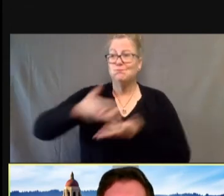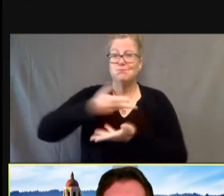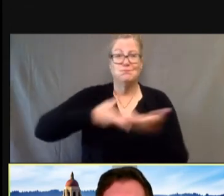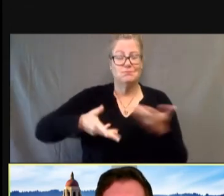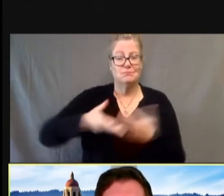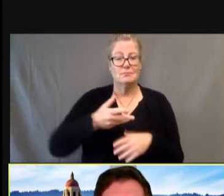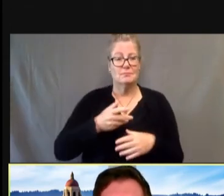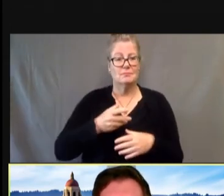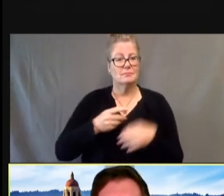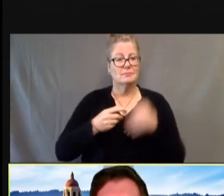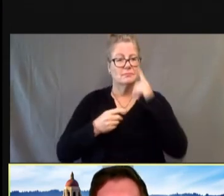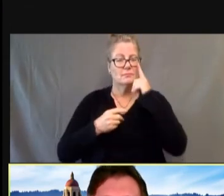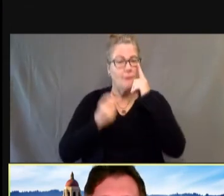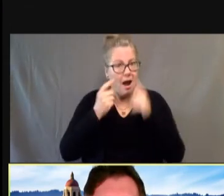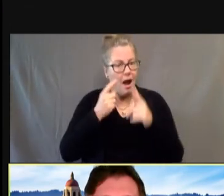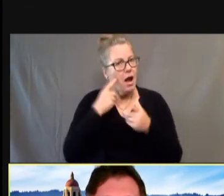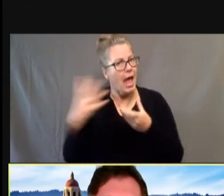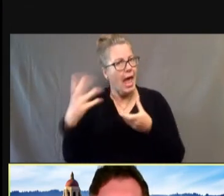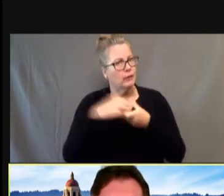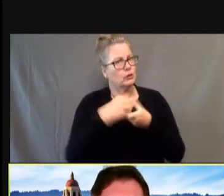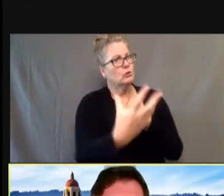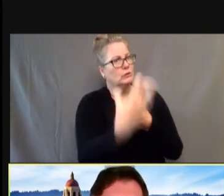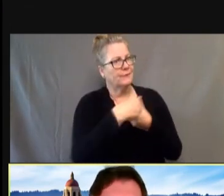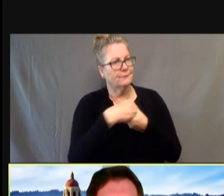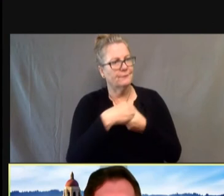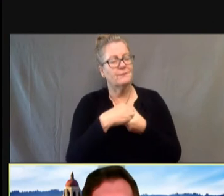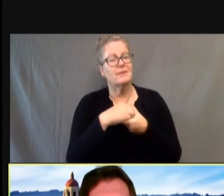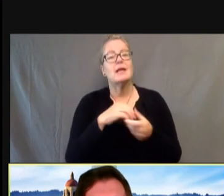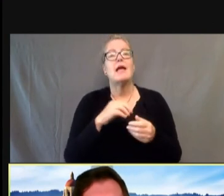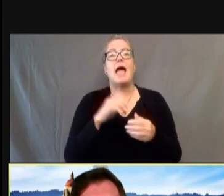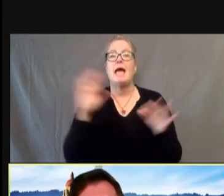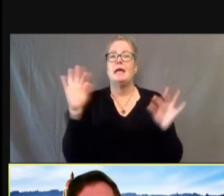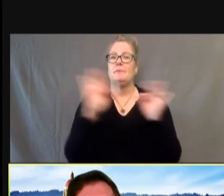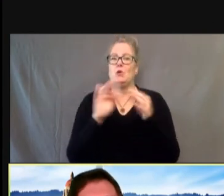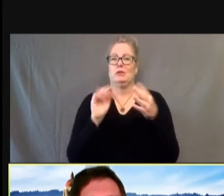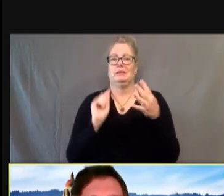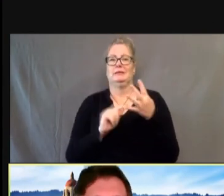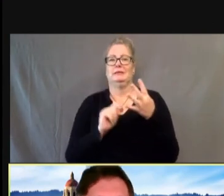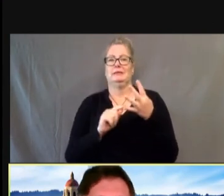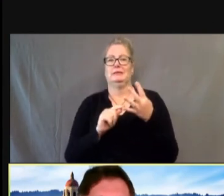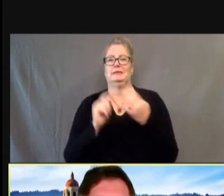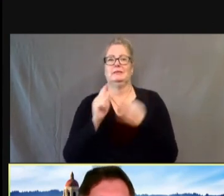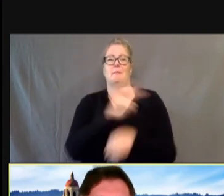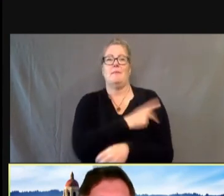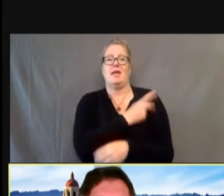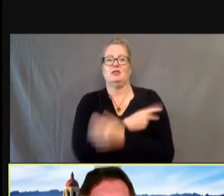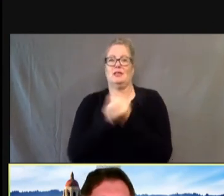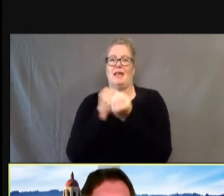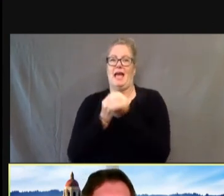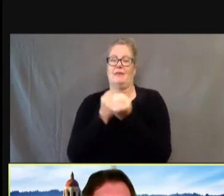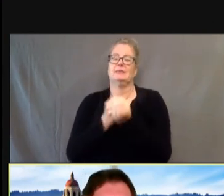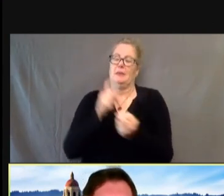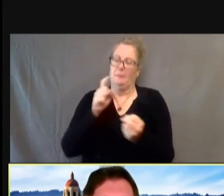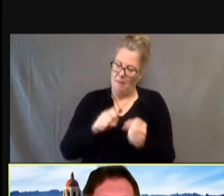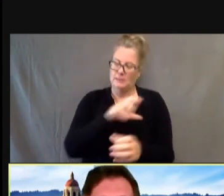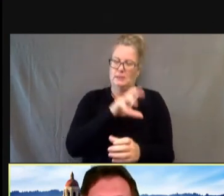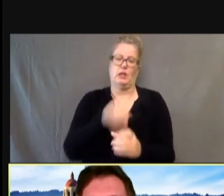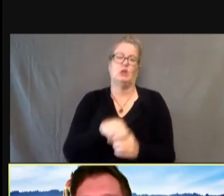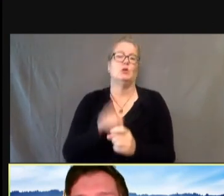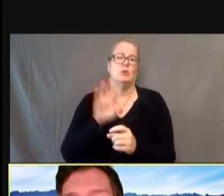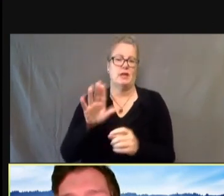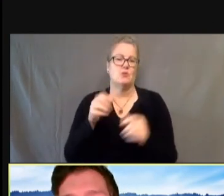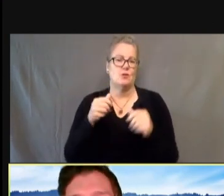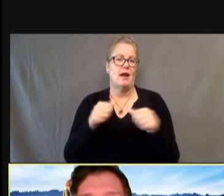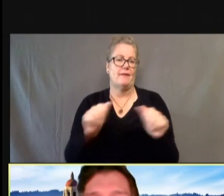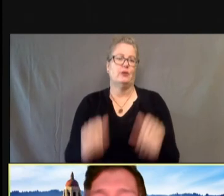possible. And definitely include patient advocacy in your efforts. That's very important. And on the next slide,